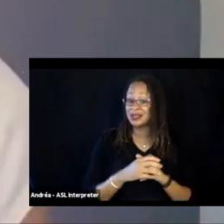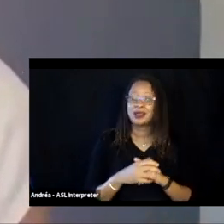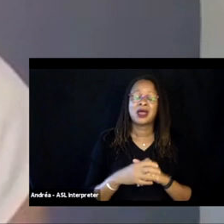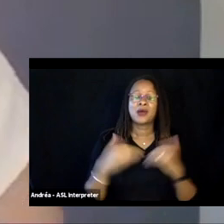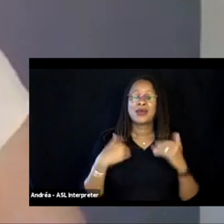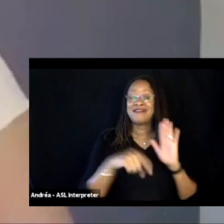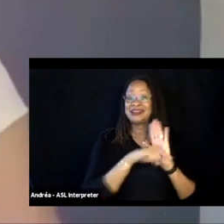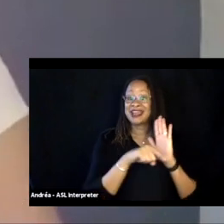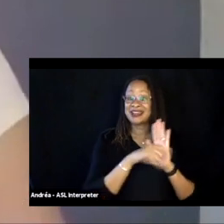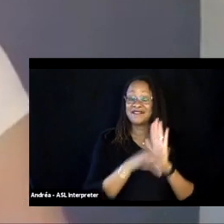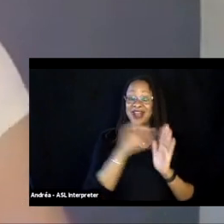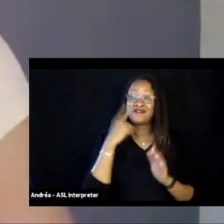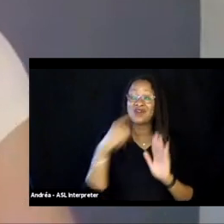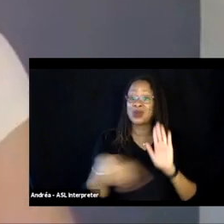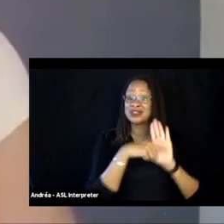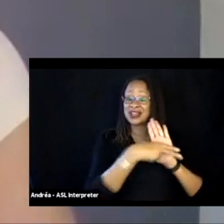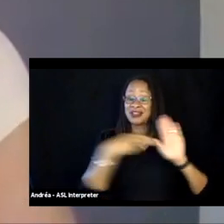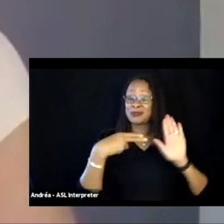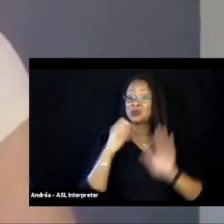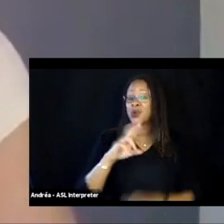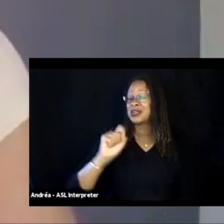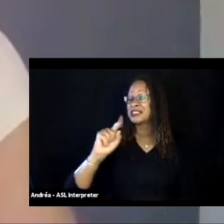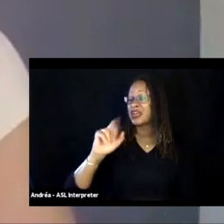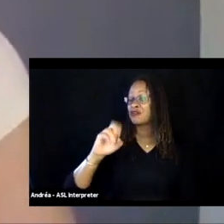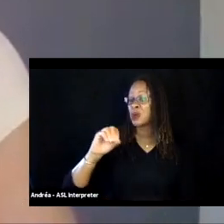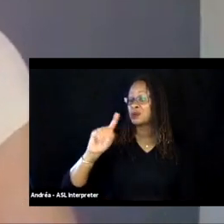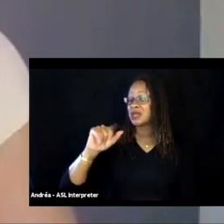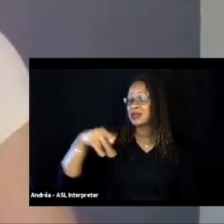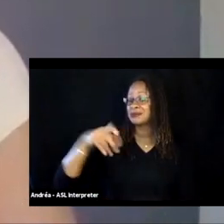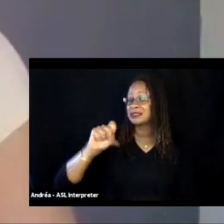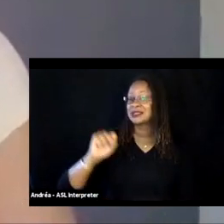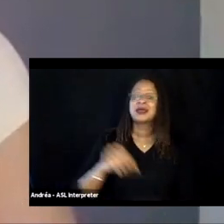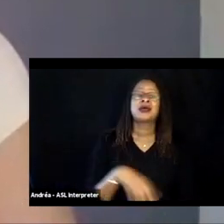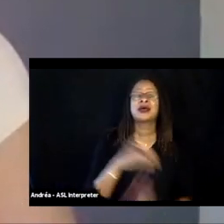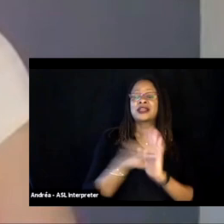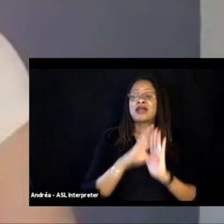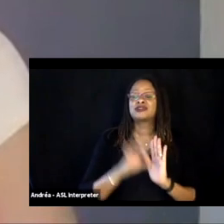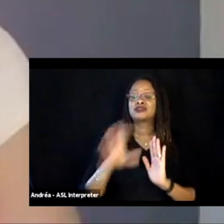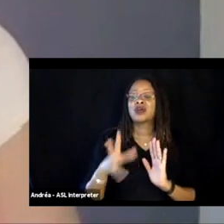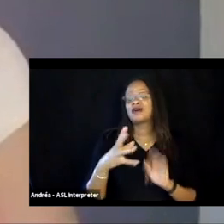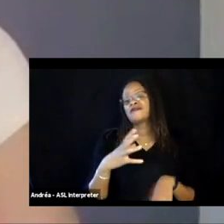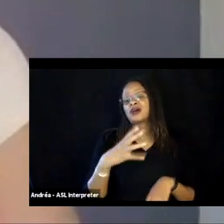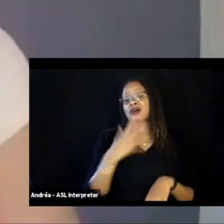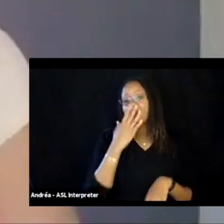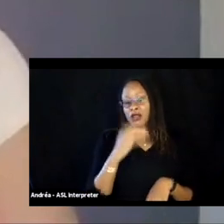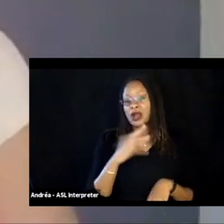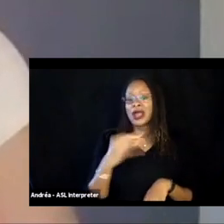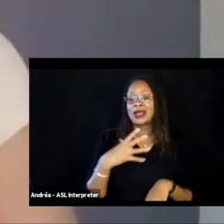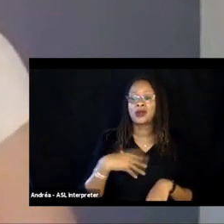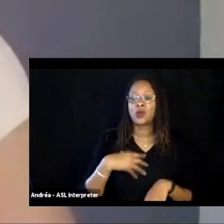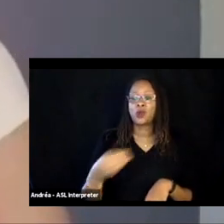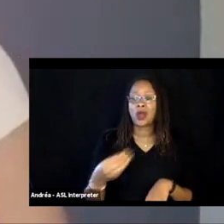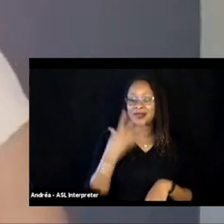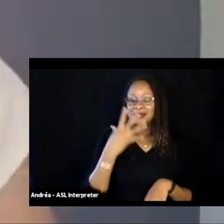negative findings for stereotypes. In 2008, characters of color and white characters were equally likely to be